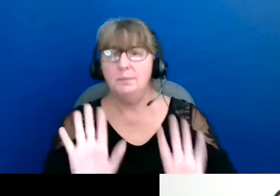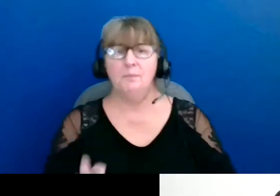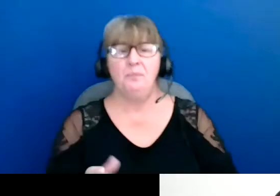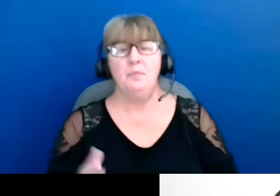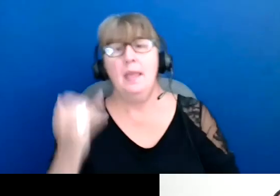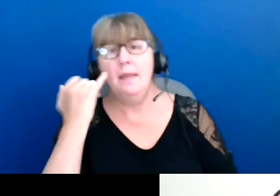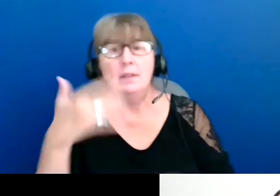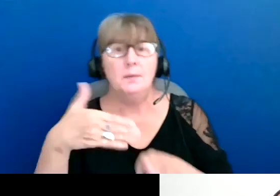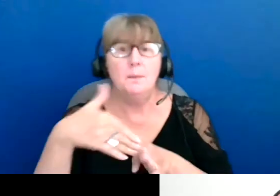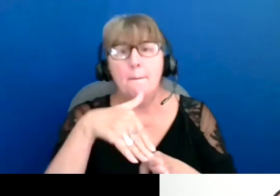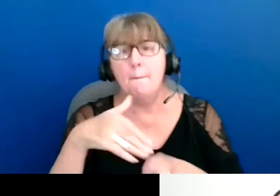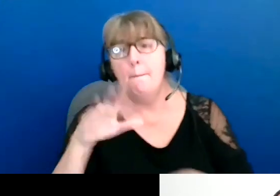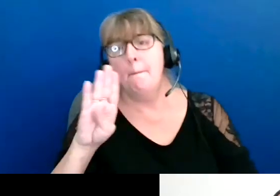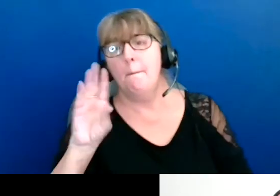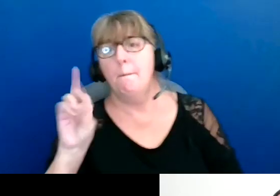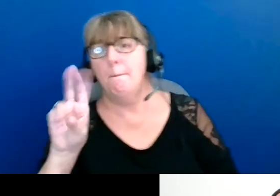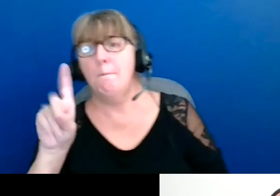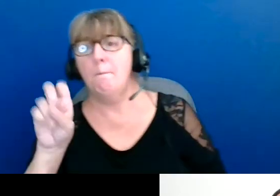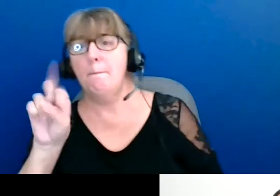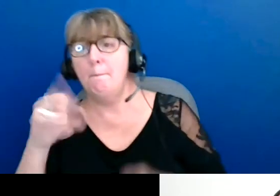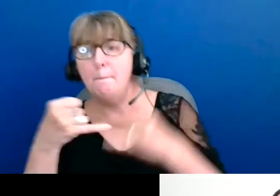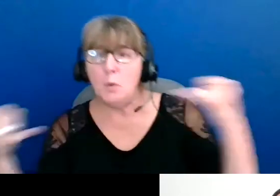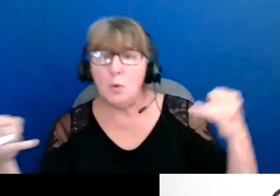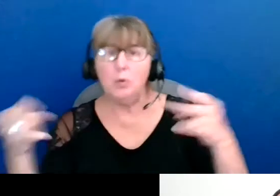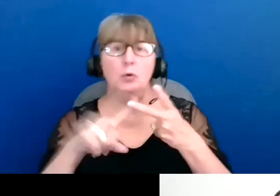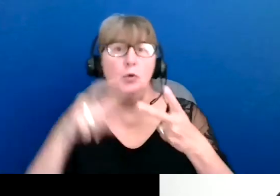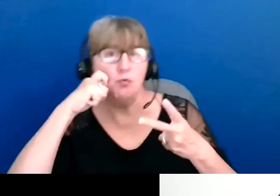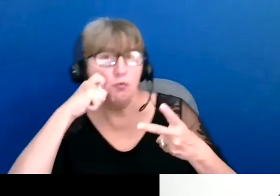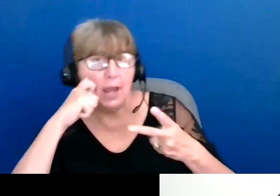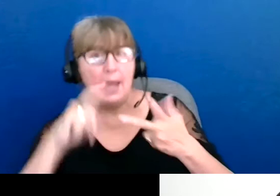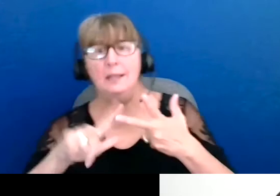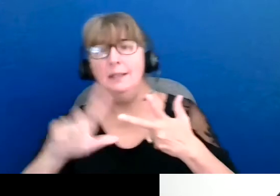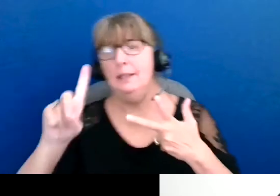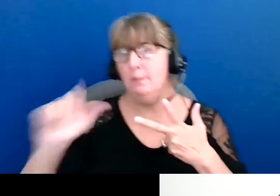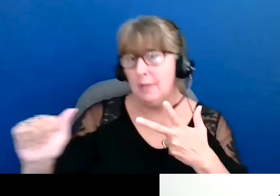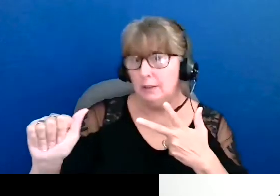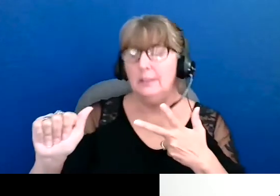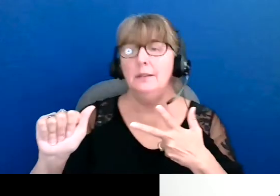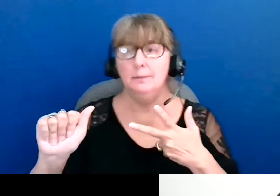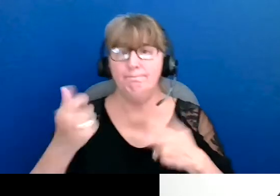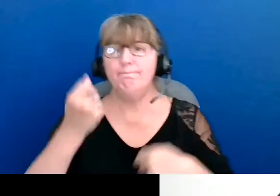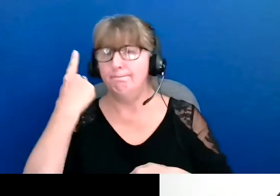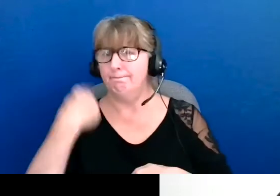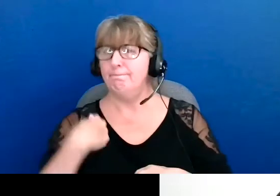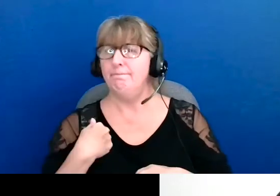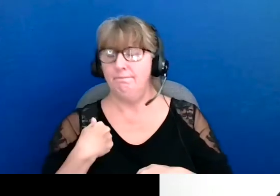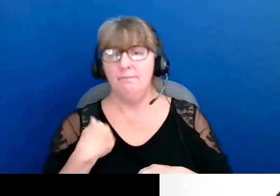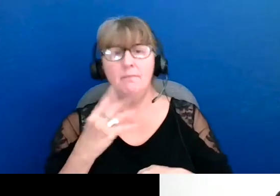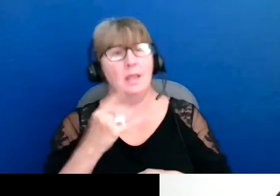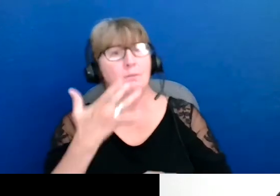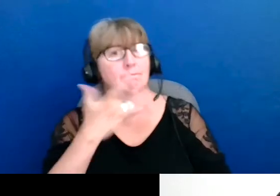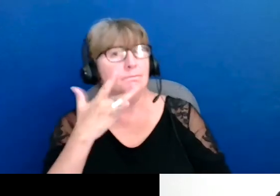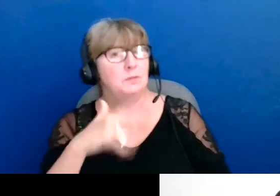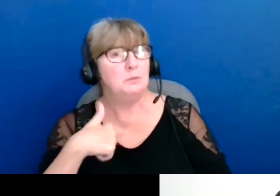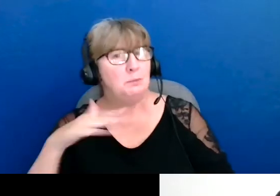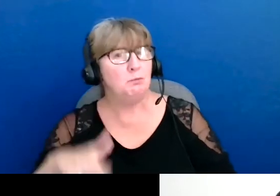borders or race or disability. And I was very fortunate to grow up